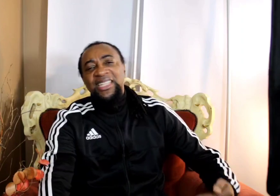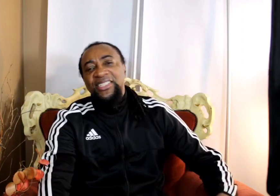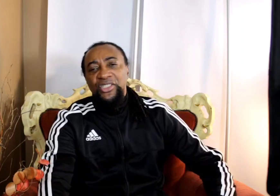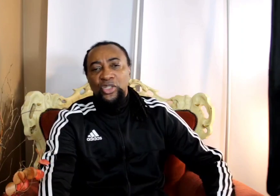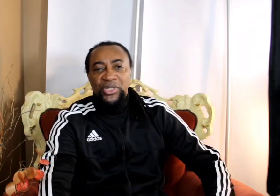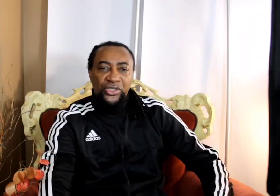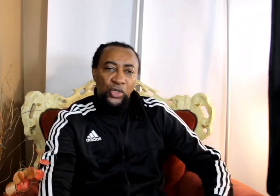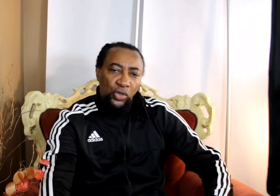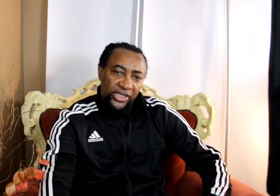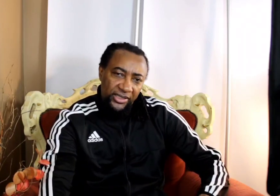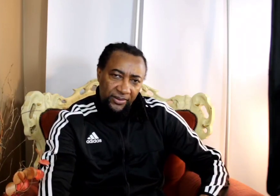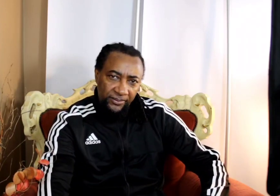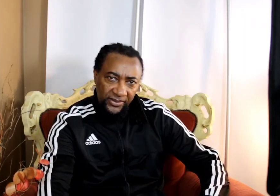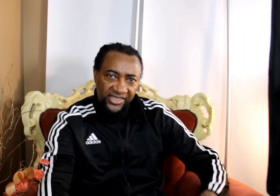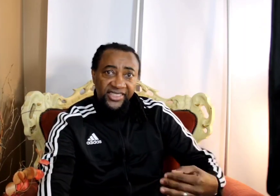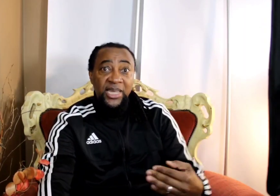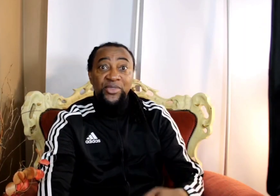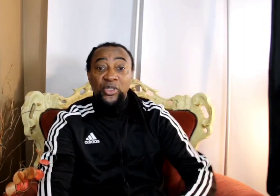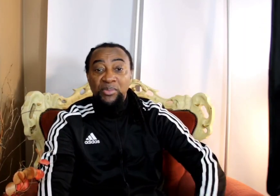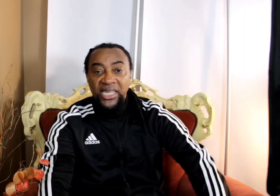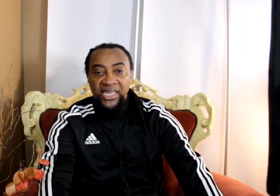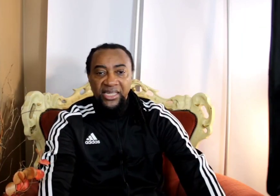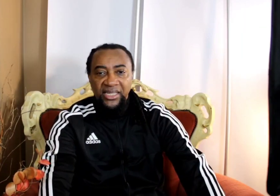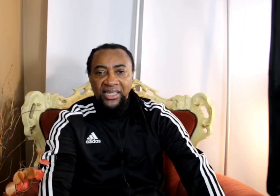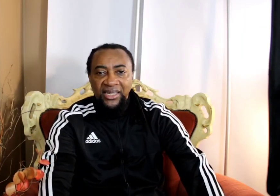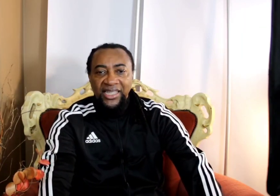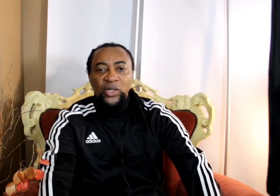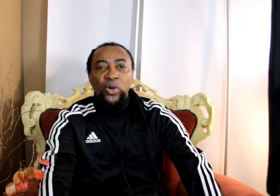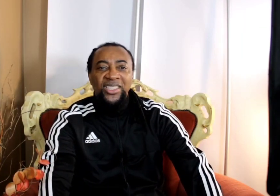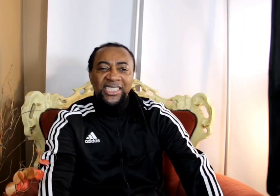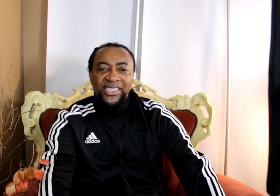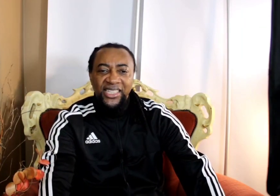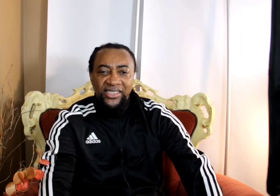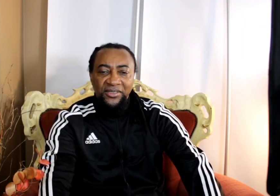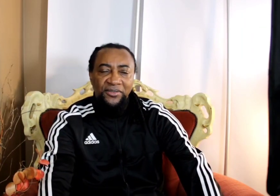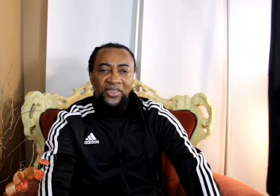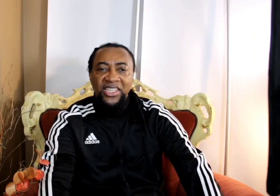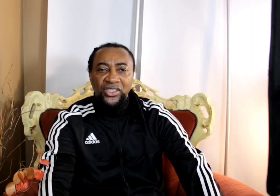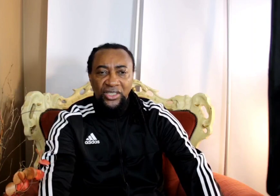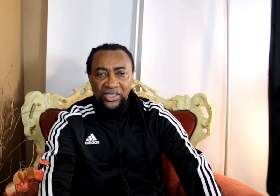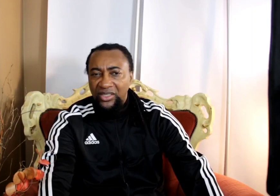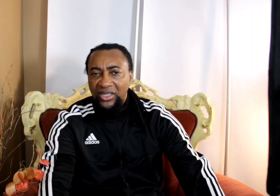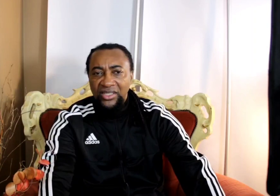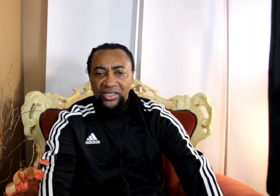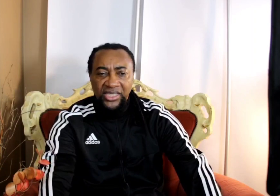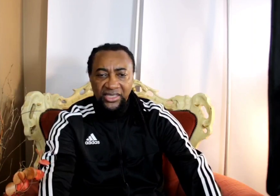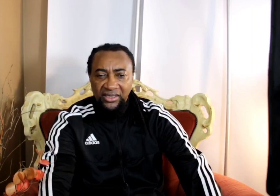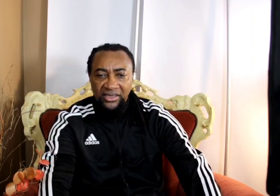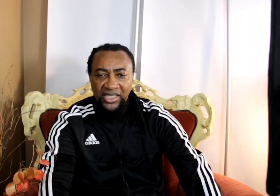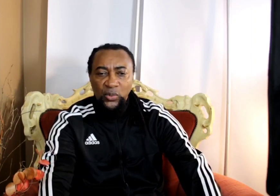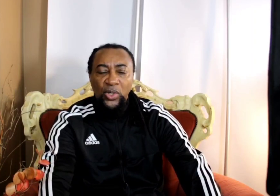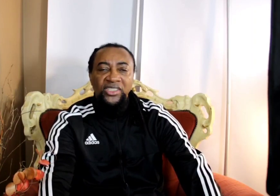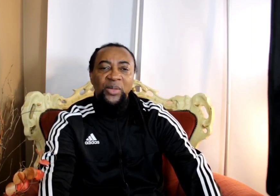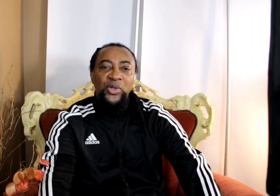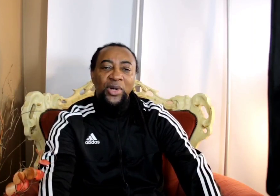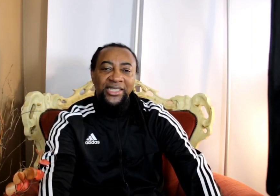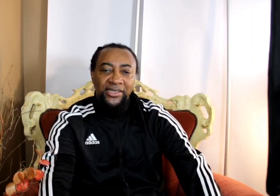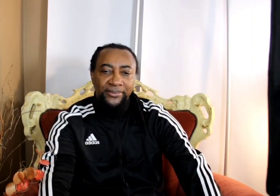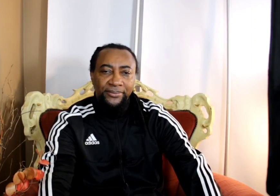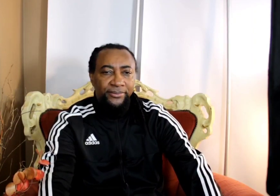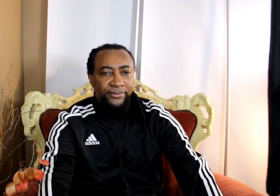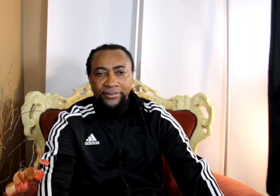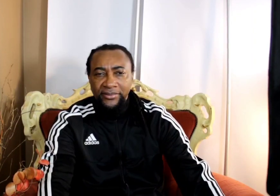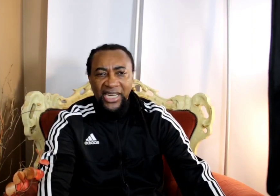Having listened to Mr. Golding, it seems to me that he wants an agenda for the discussion or the consultations, and he wants them in